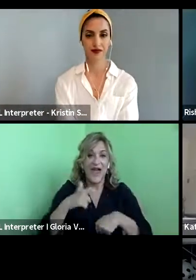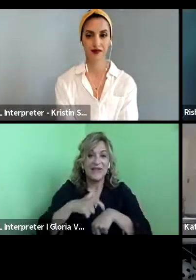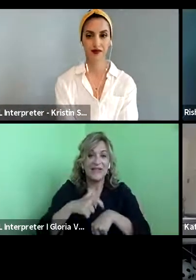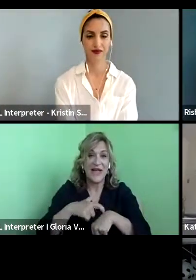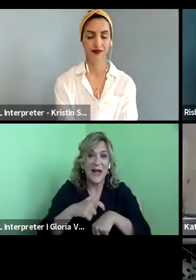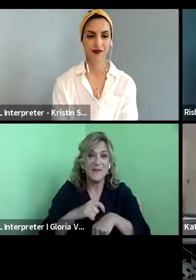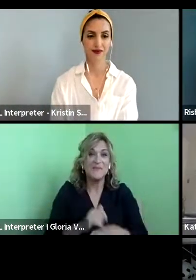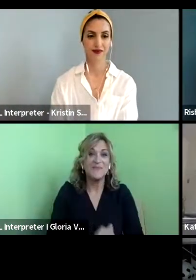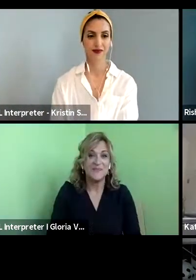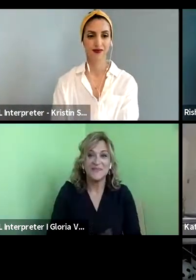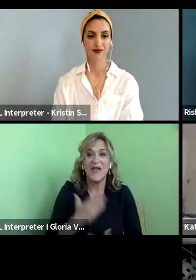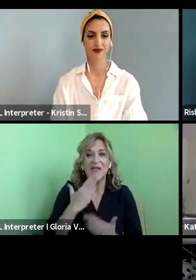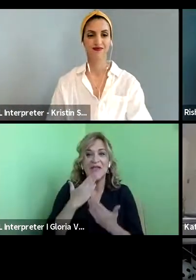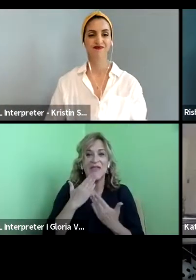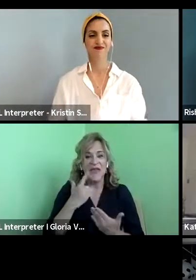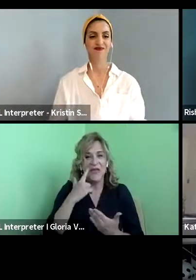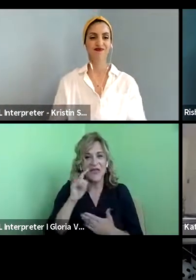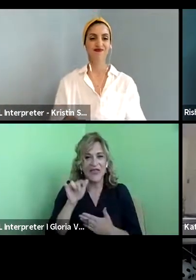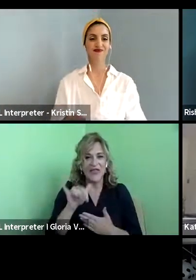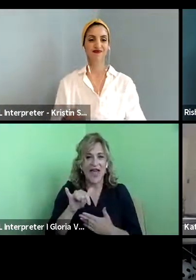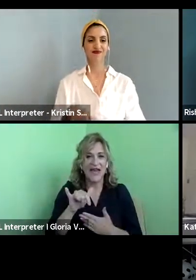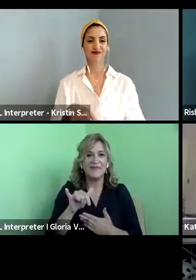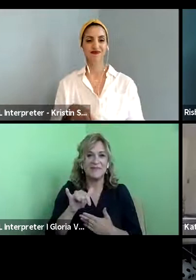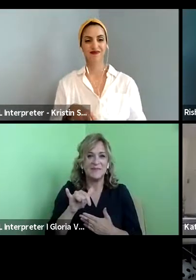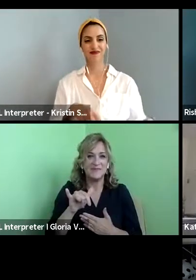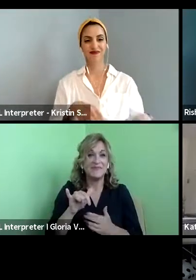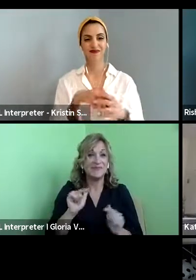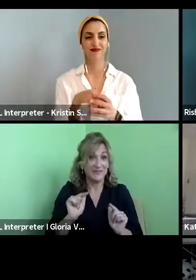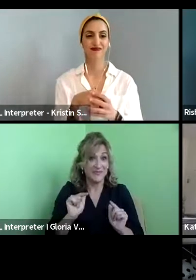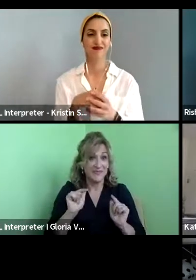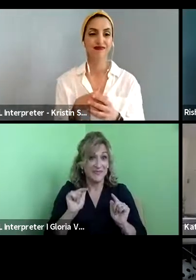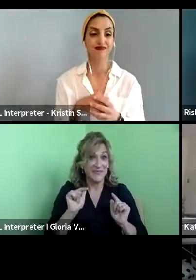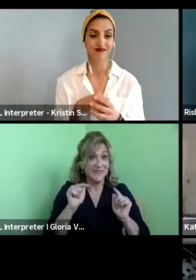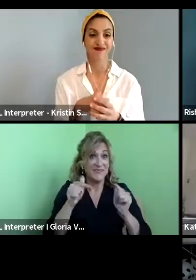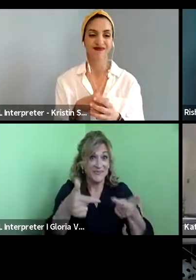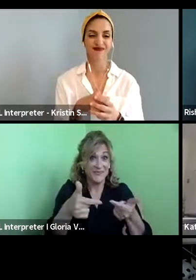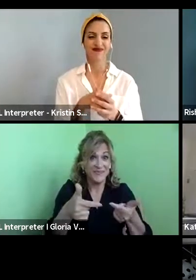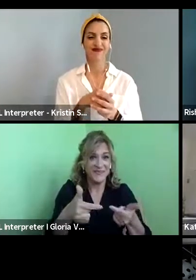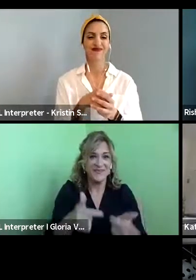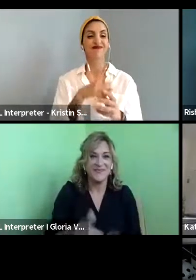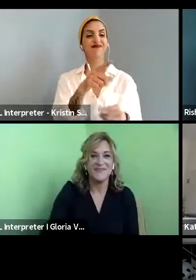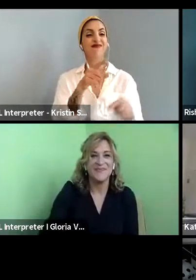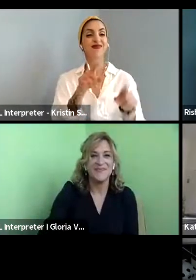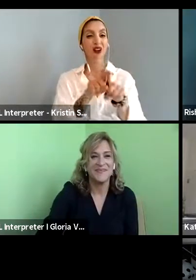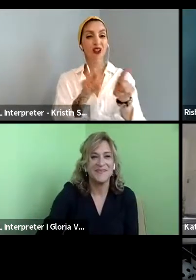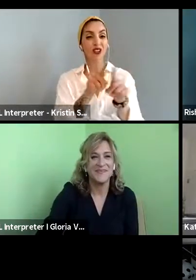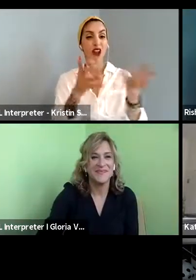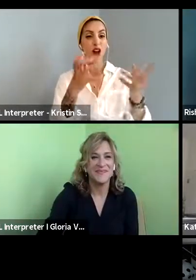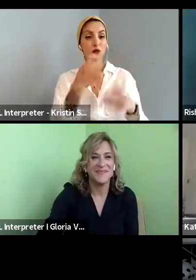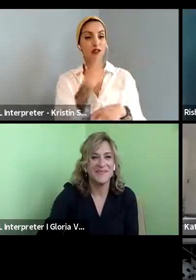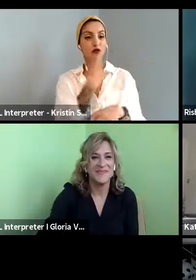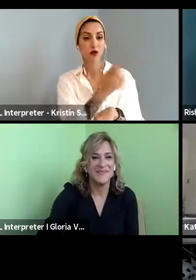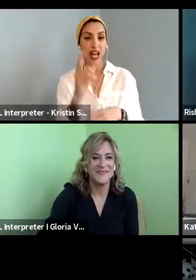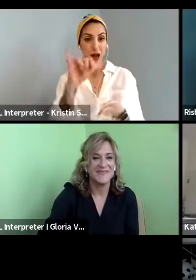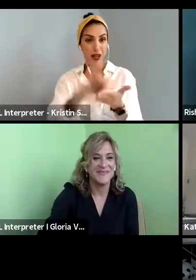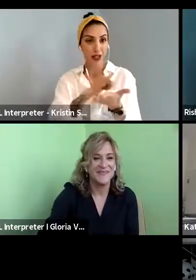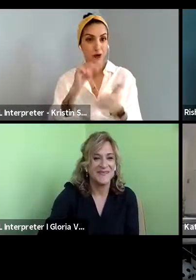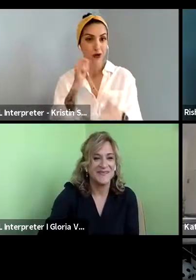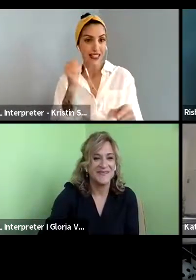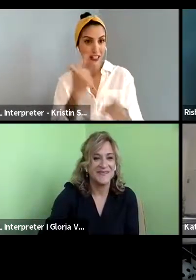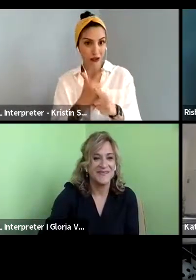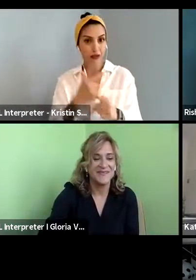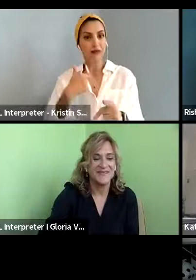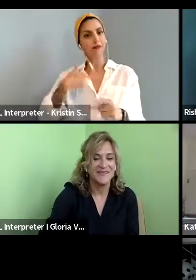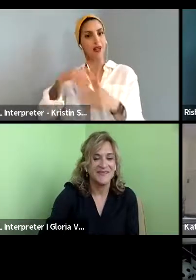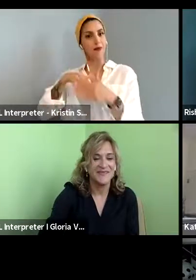Thank you for that. Ayesha, I wanted to also say to my New York sisters, I was originally born in New